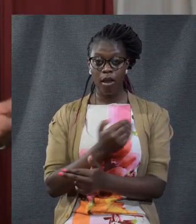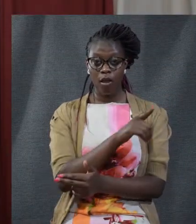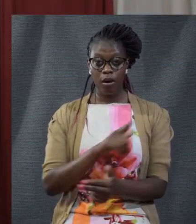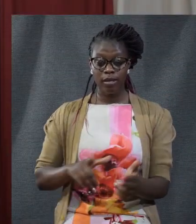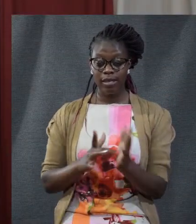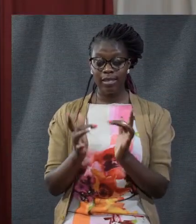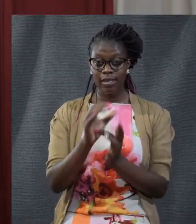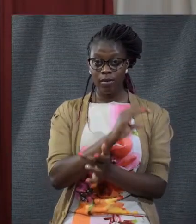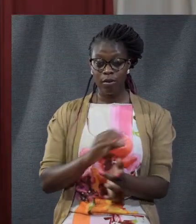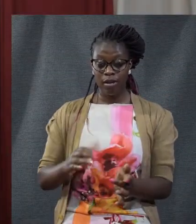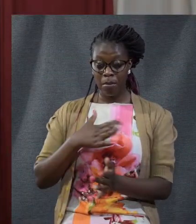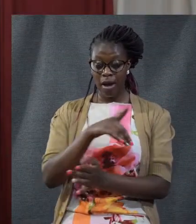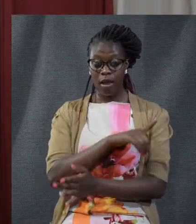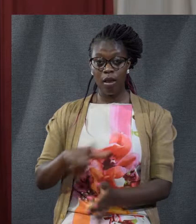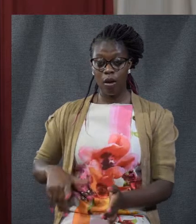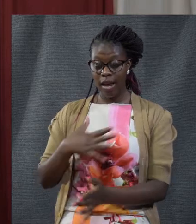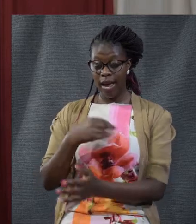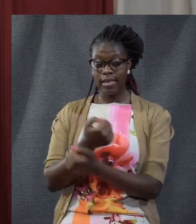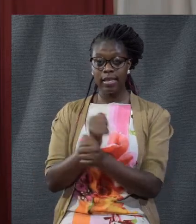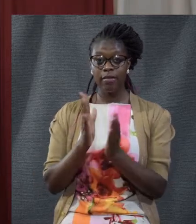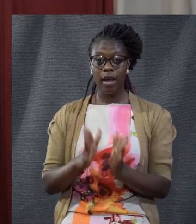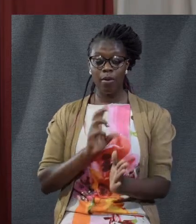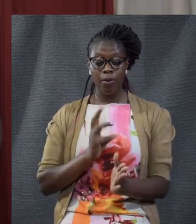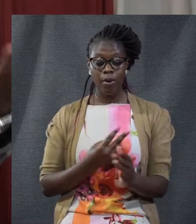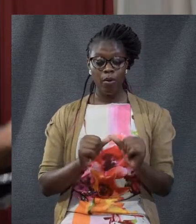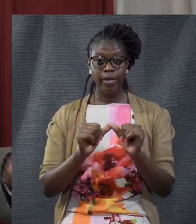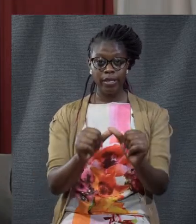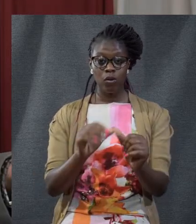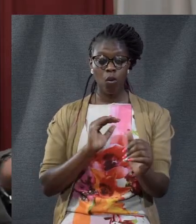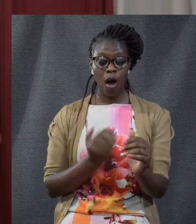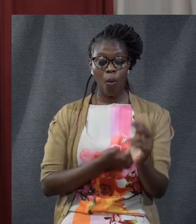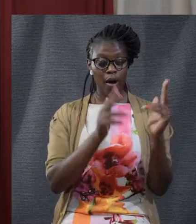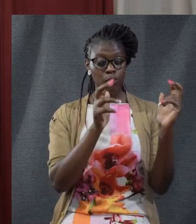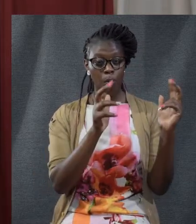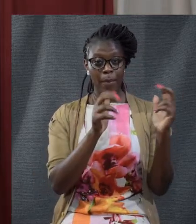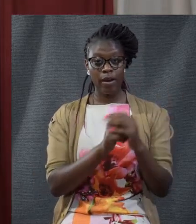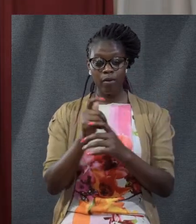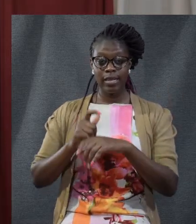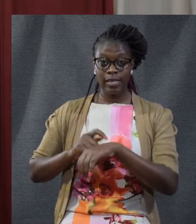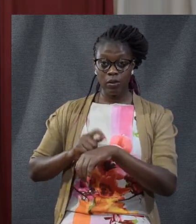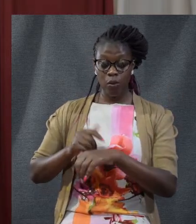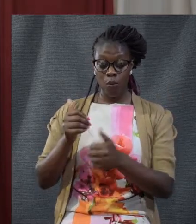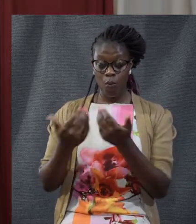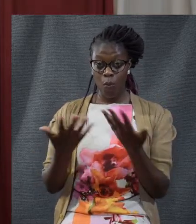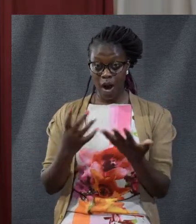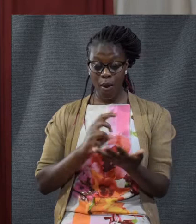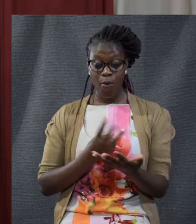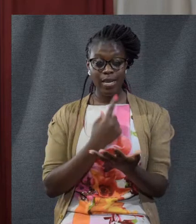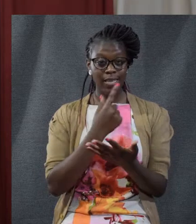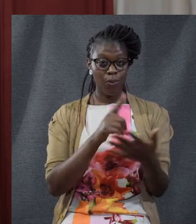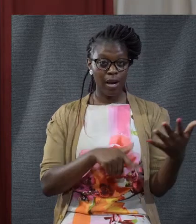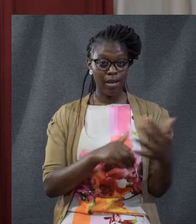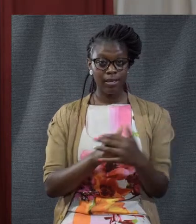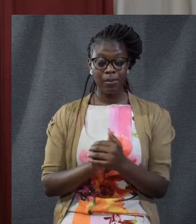Jesus Christ, who is my Lord and Savior, this day. We move on with our season topic, where we are